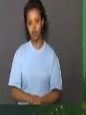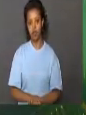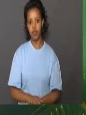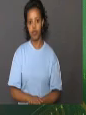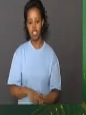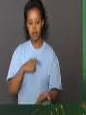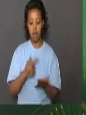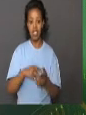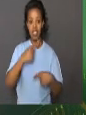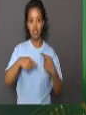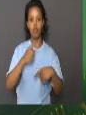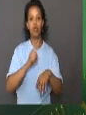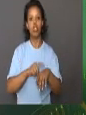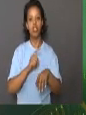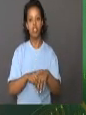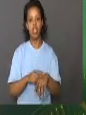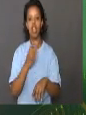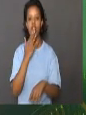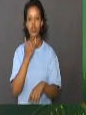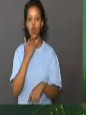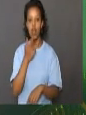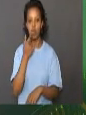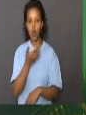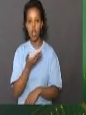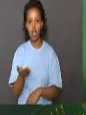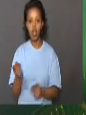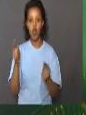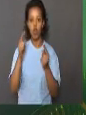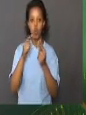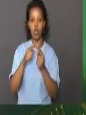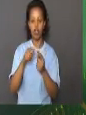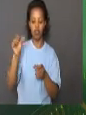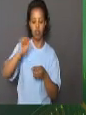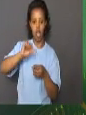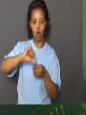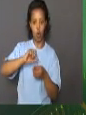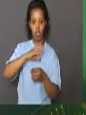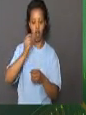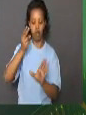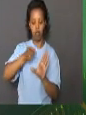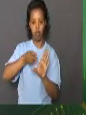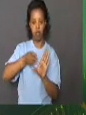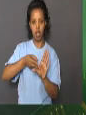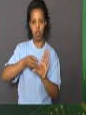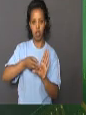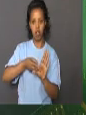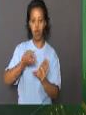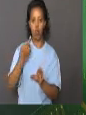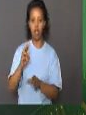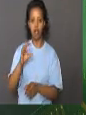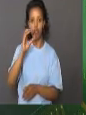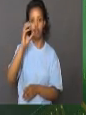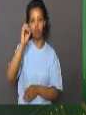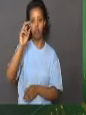During the process, sugar is converted into alcohol and carbon